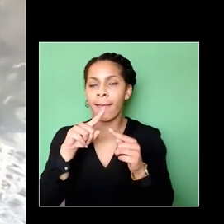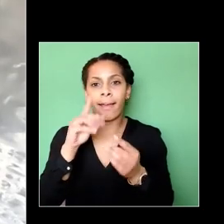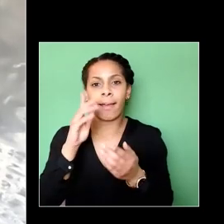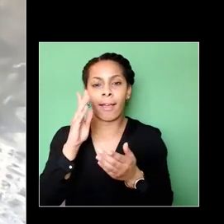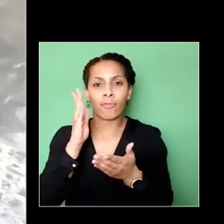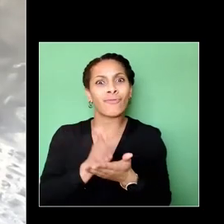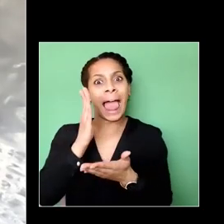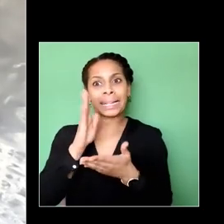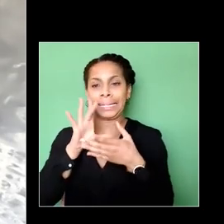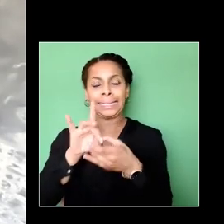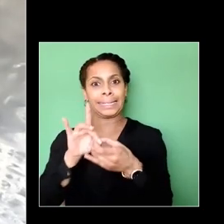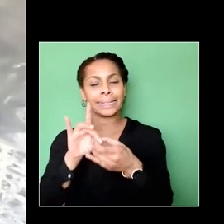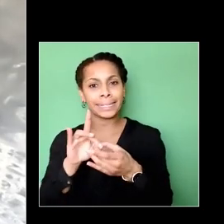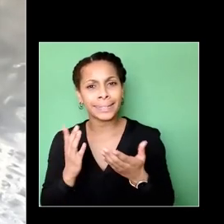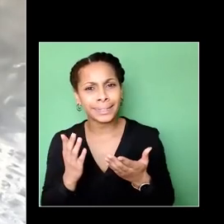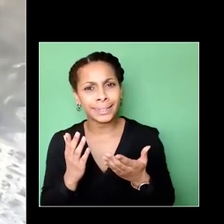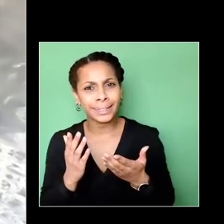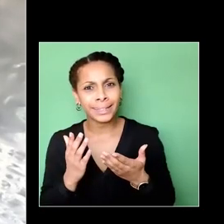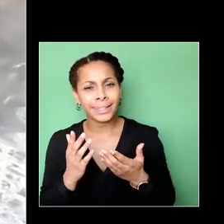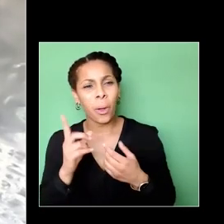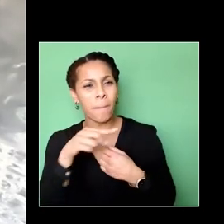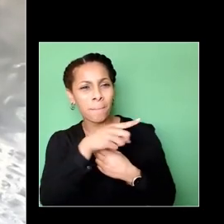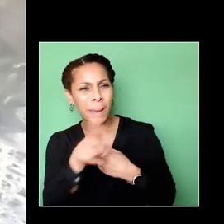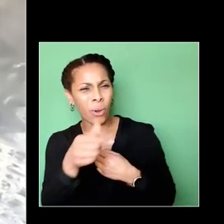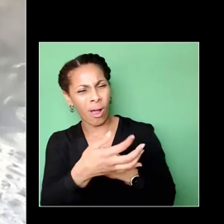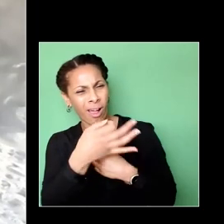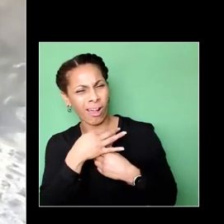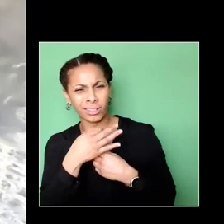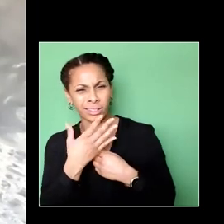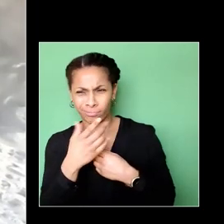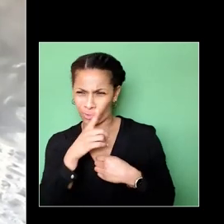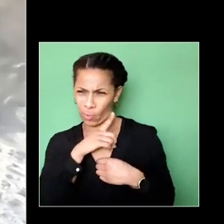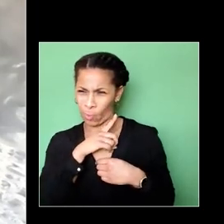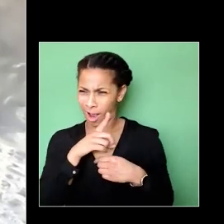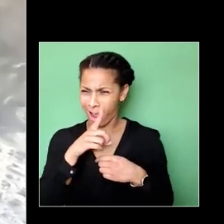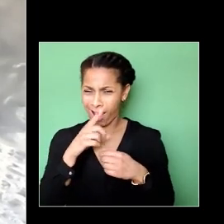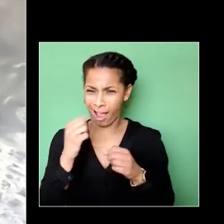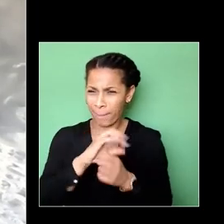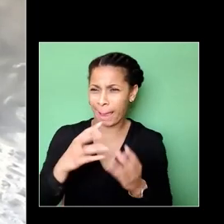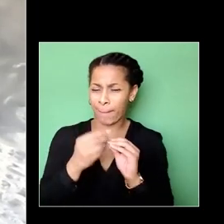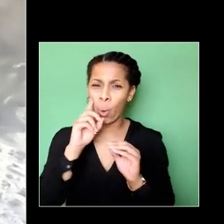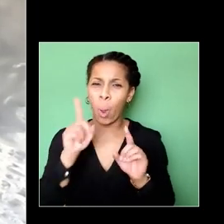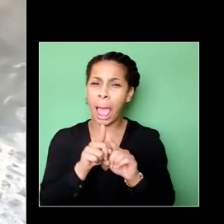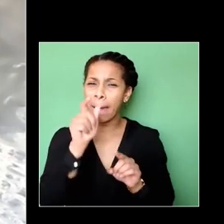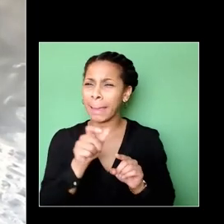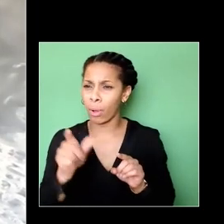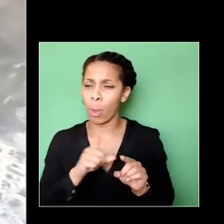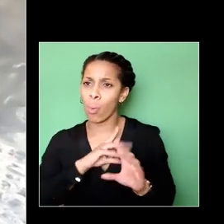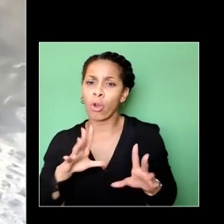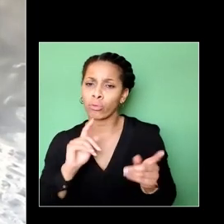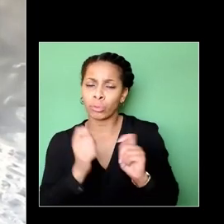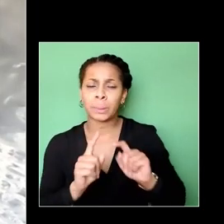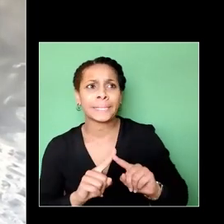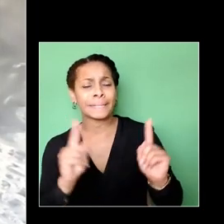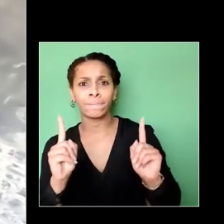And I didn't, you know, I'd have these people would always sort of say, well, why make them look like people at all? Why not make them? I was like, well, that's important